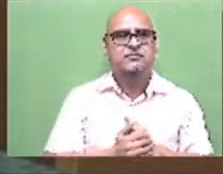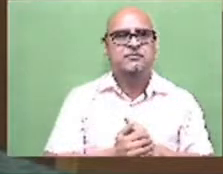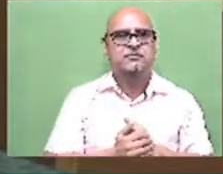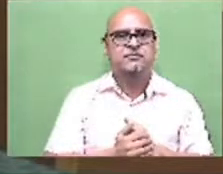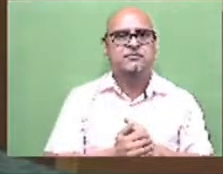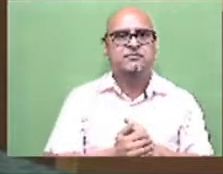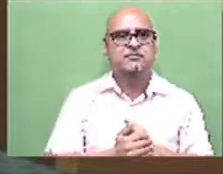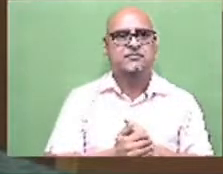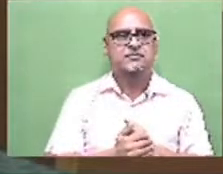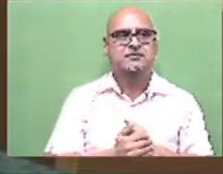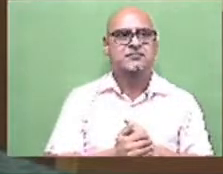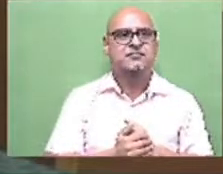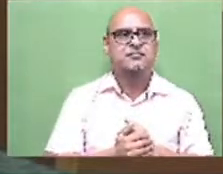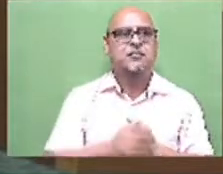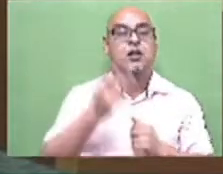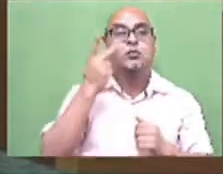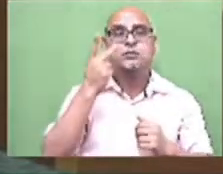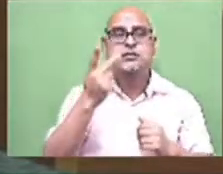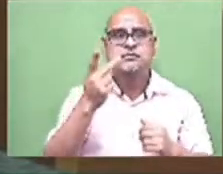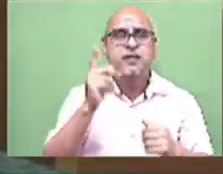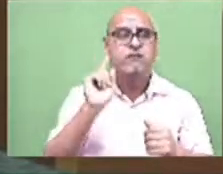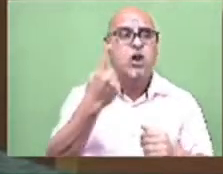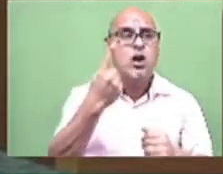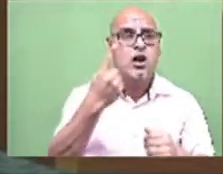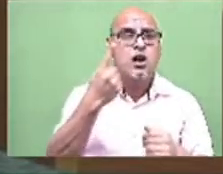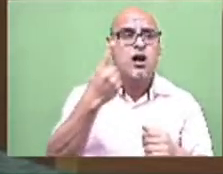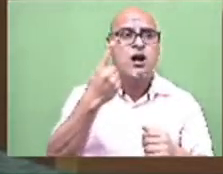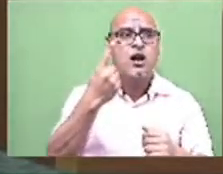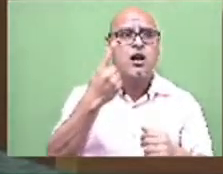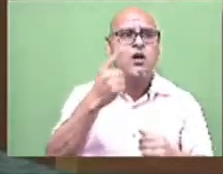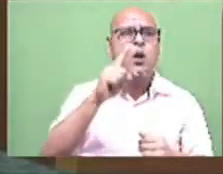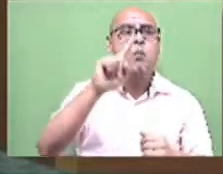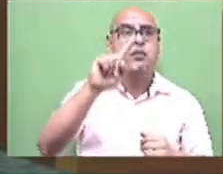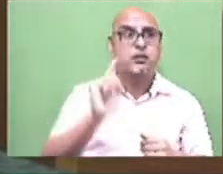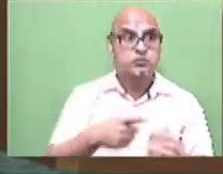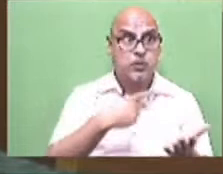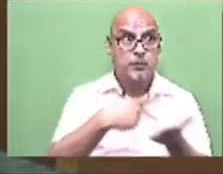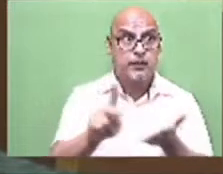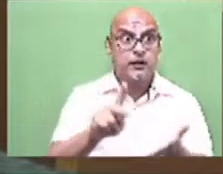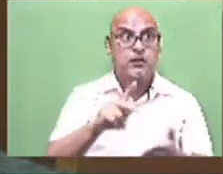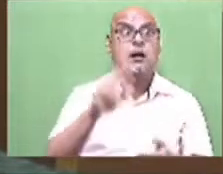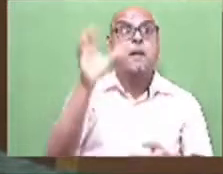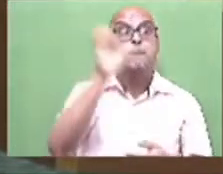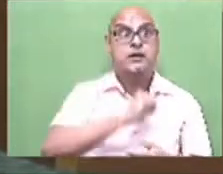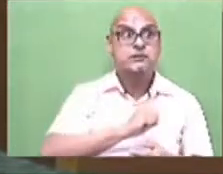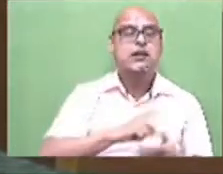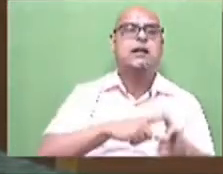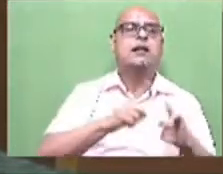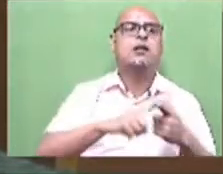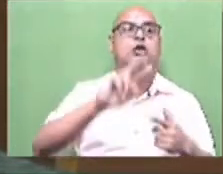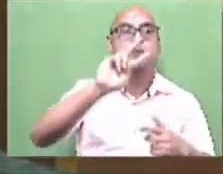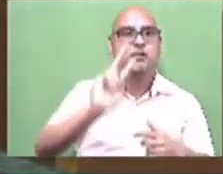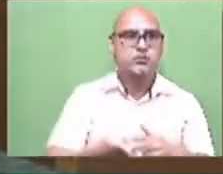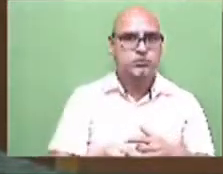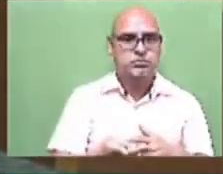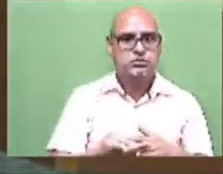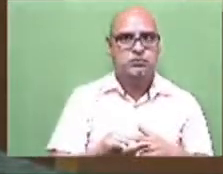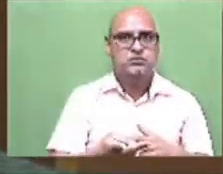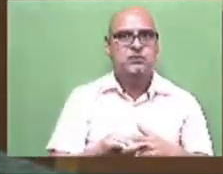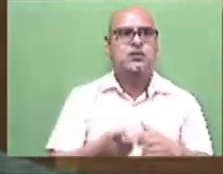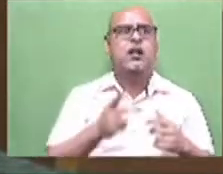1,000, second offense 2,000, third offense 5,000. Question really becomes now what happens after the third offense? Is there a provision for